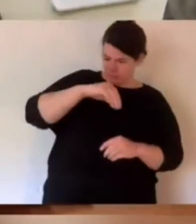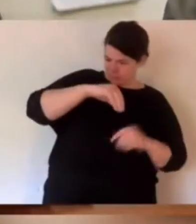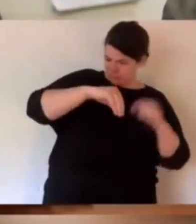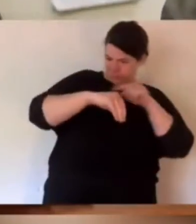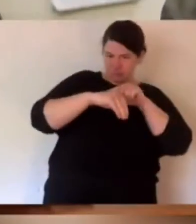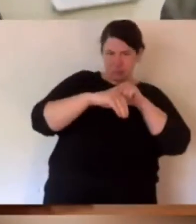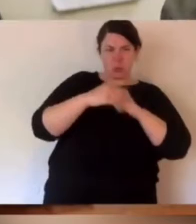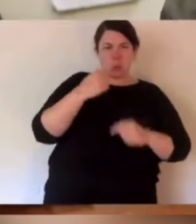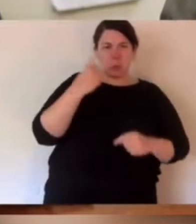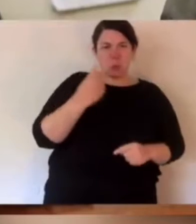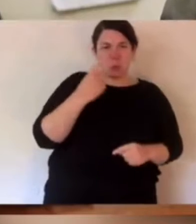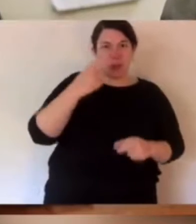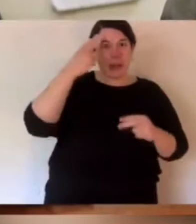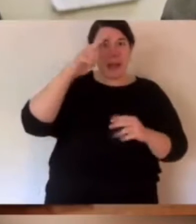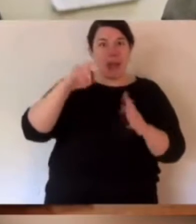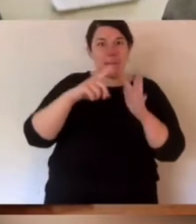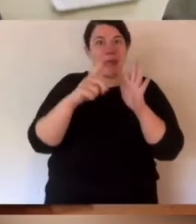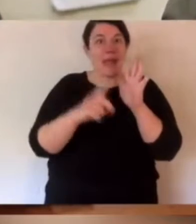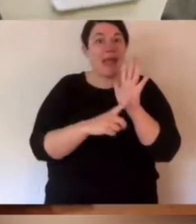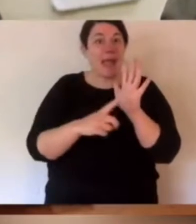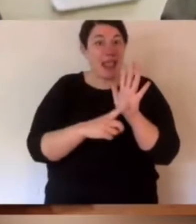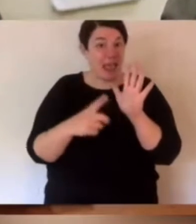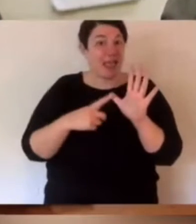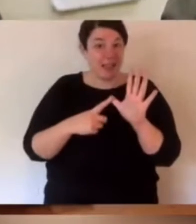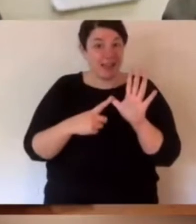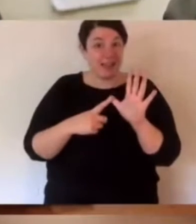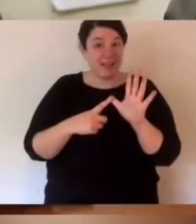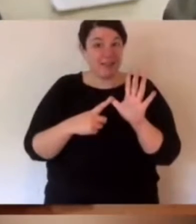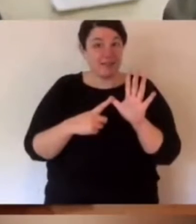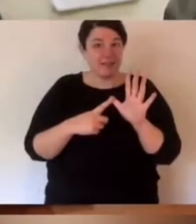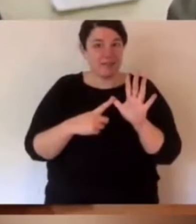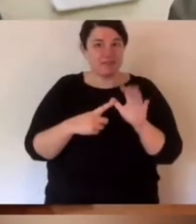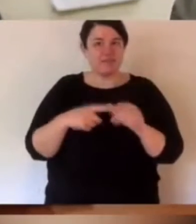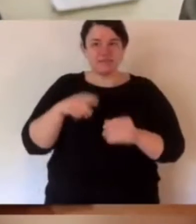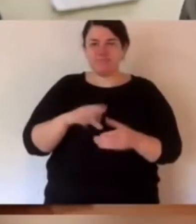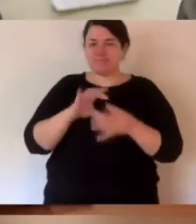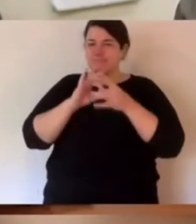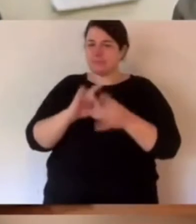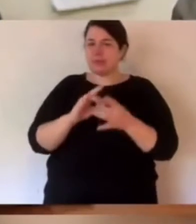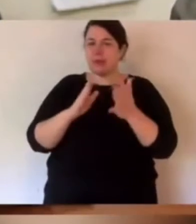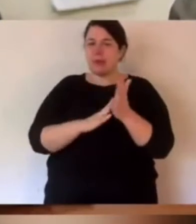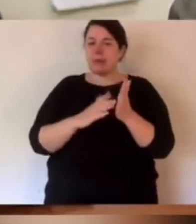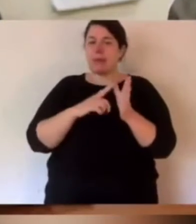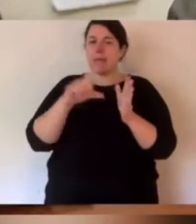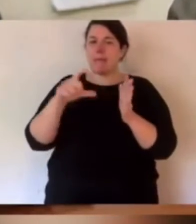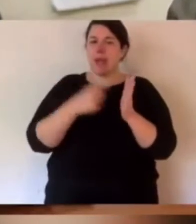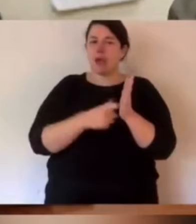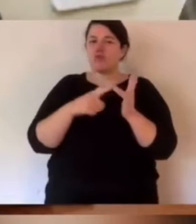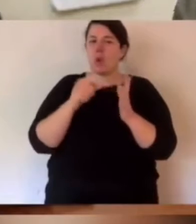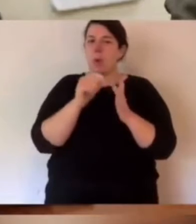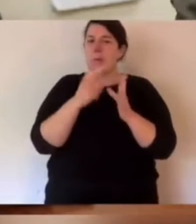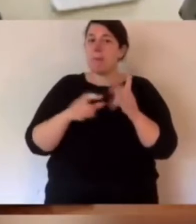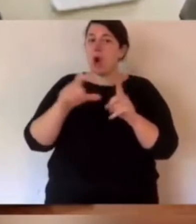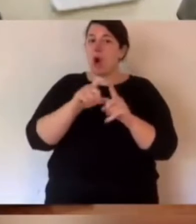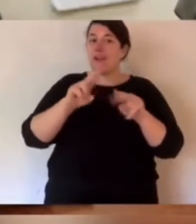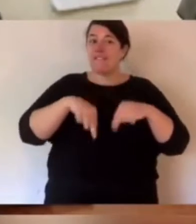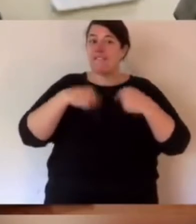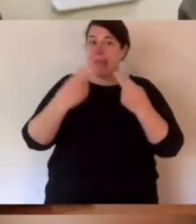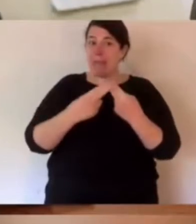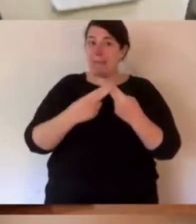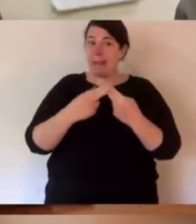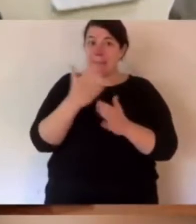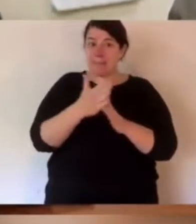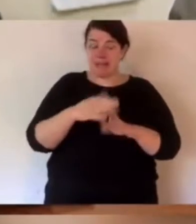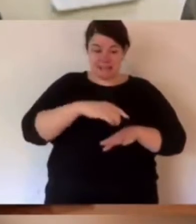This is Ella, and Ella is a rufous bettong. Now bettongs are a member of the macropod family, which means they have